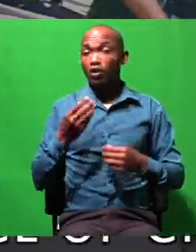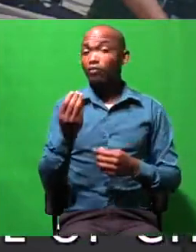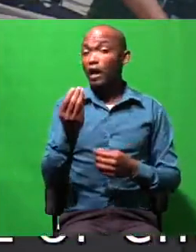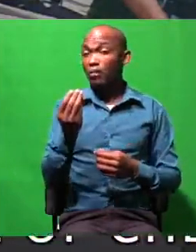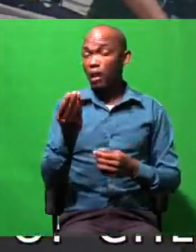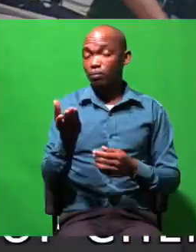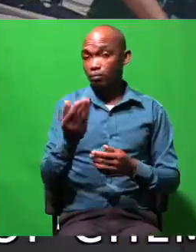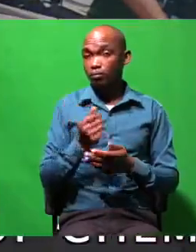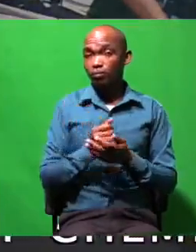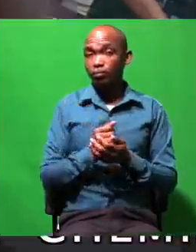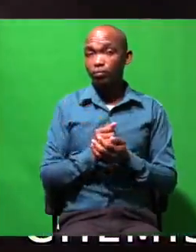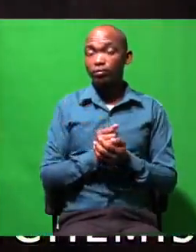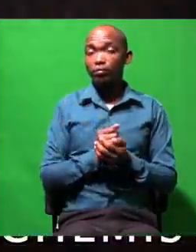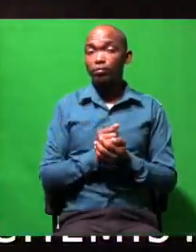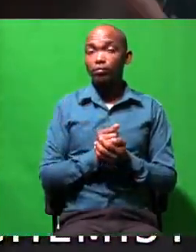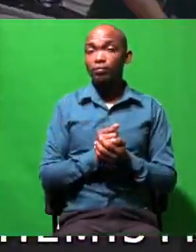Cloth fiber.